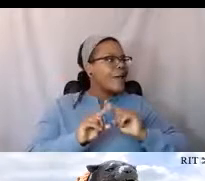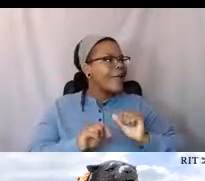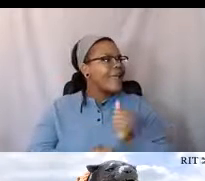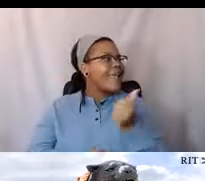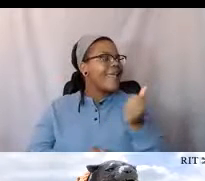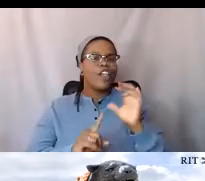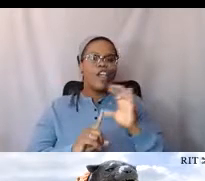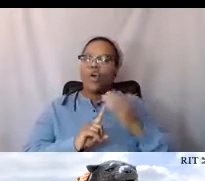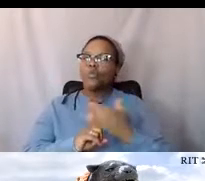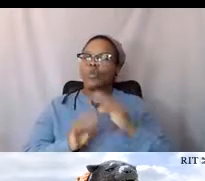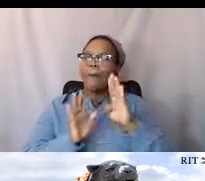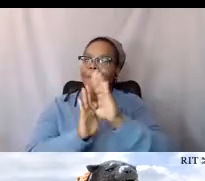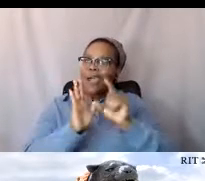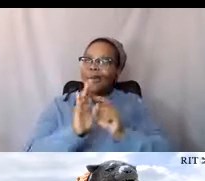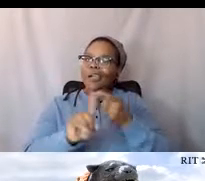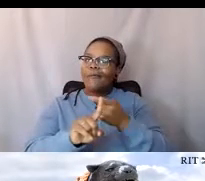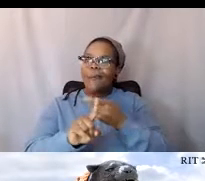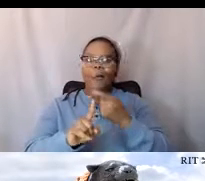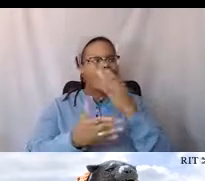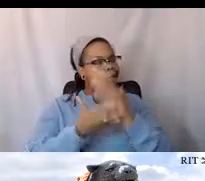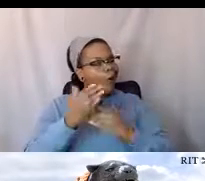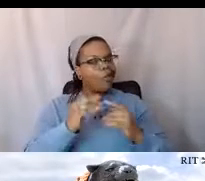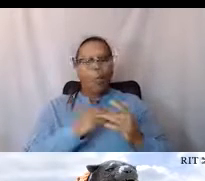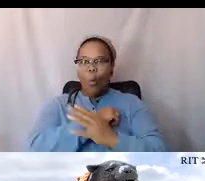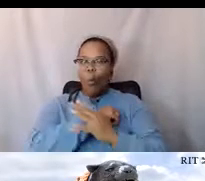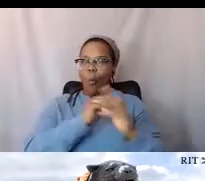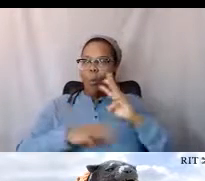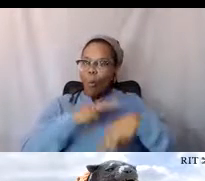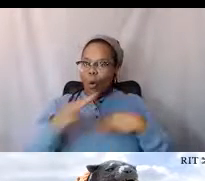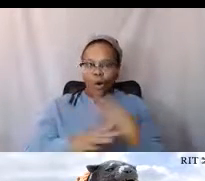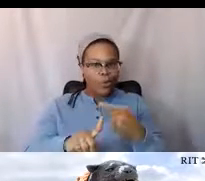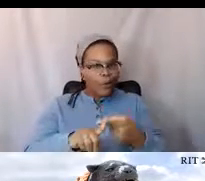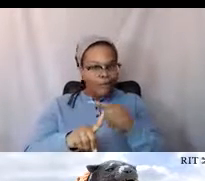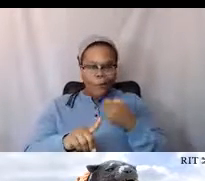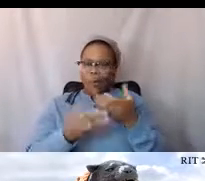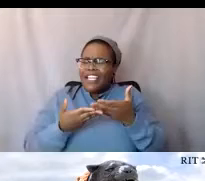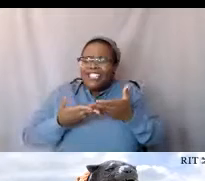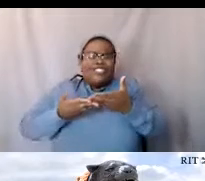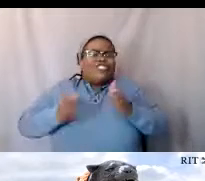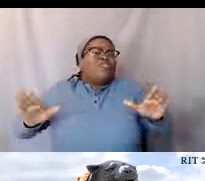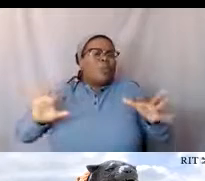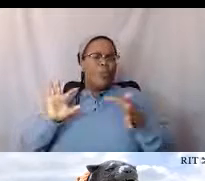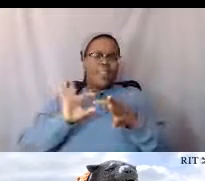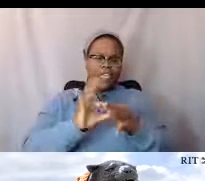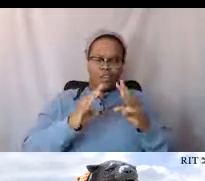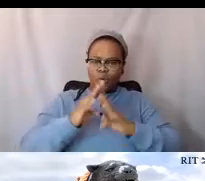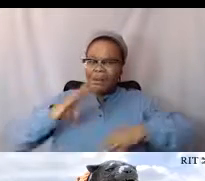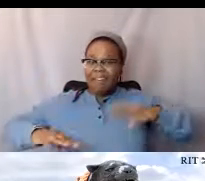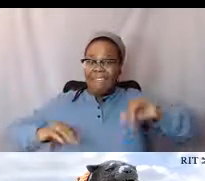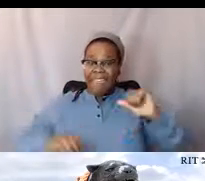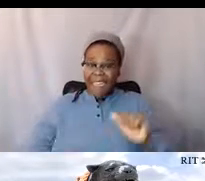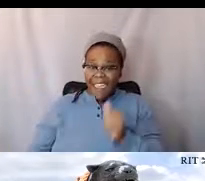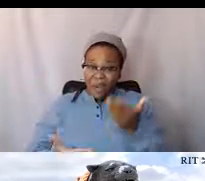come from or part of the world you come from, or just in general around diversity broadly? Any recommendations?